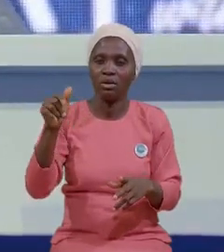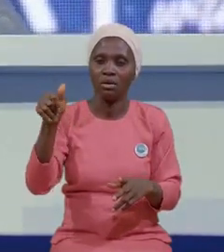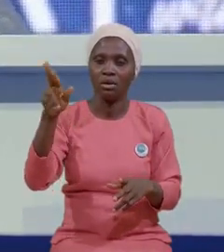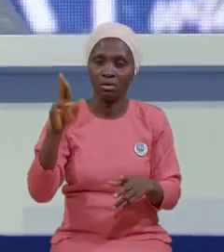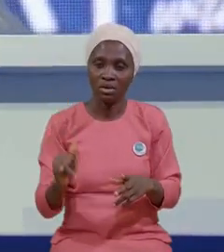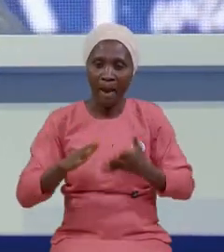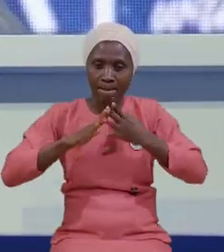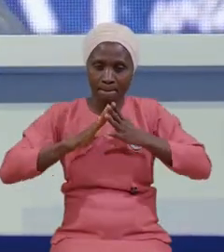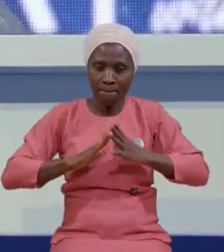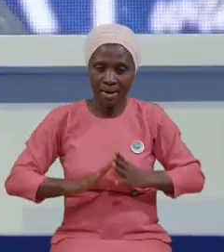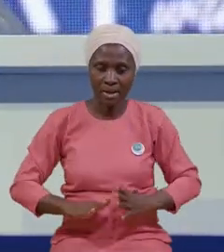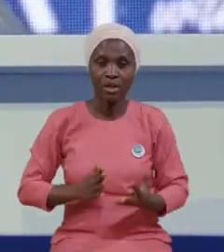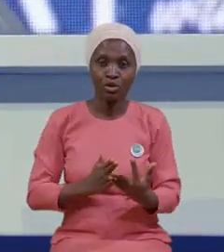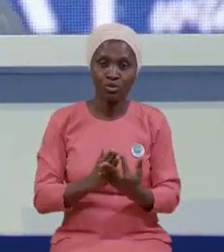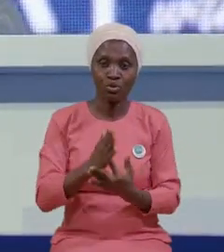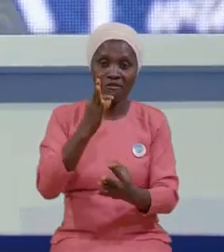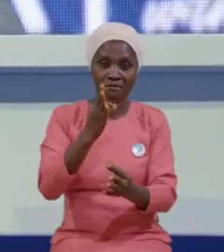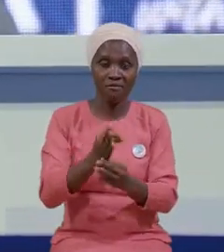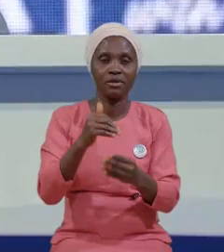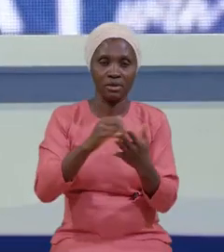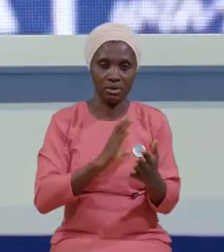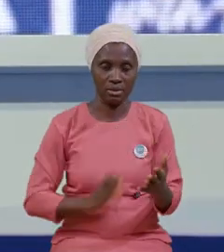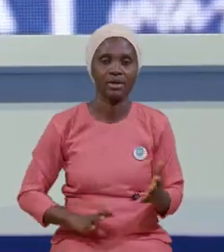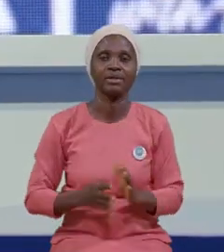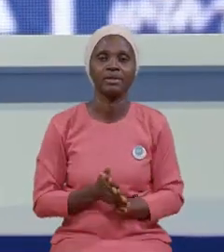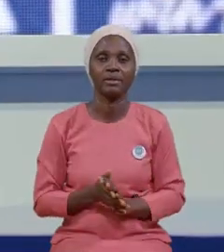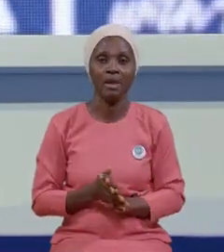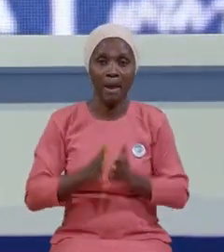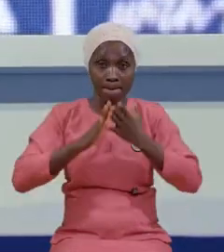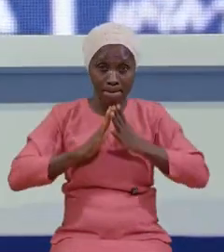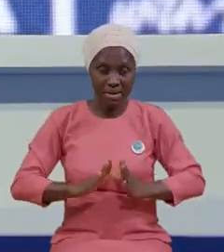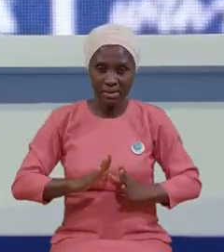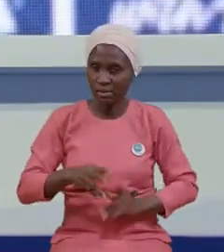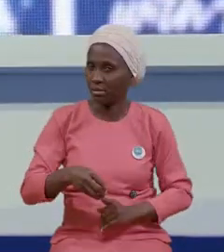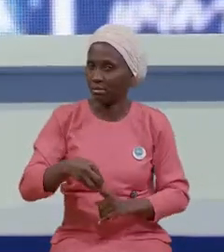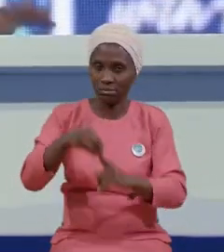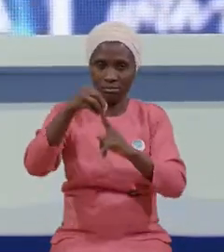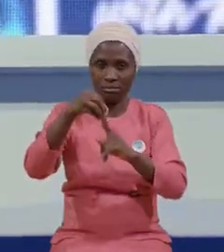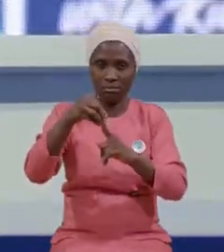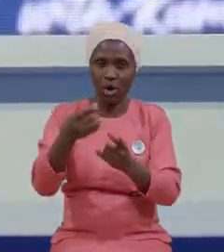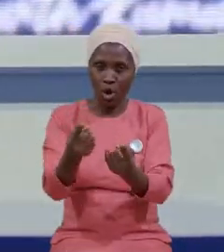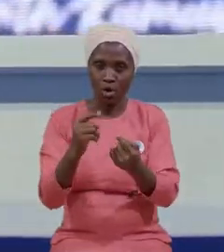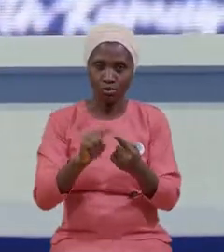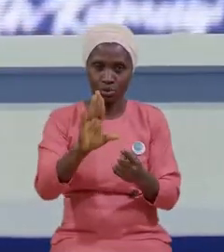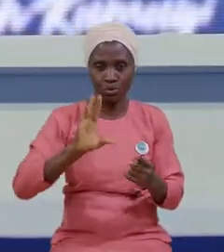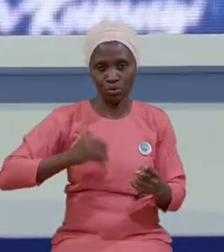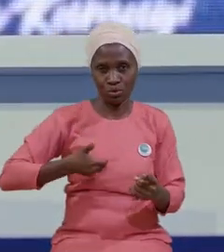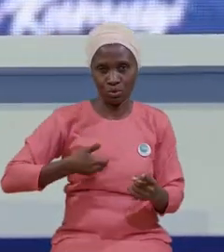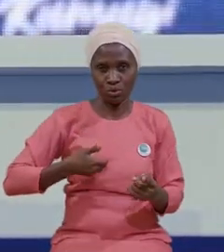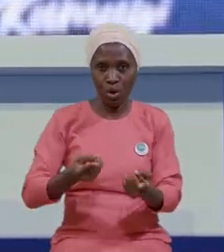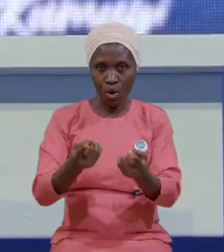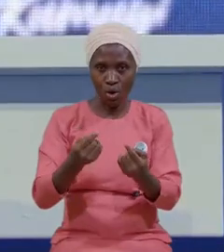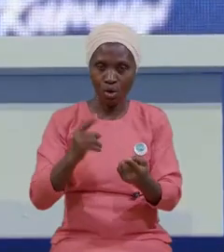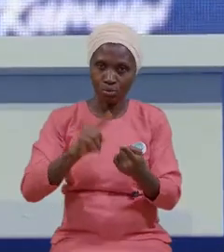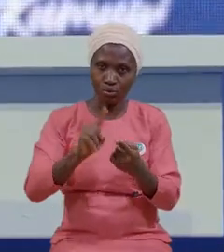Peace unique. Coming in your soul. Coming in your heart. The kind of peace